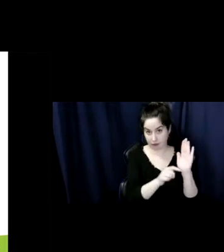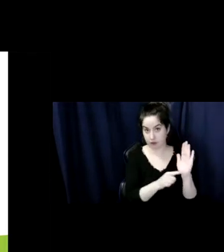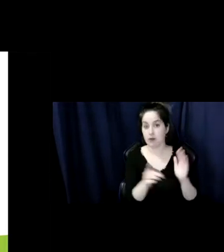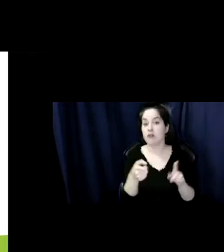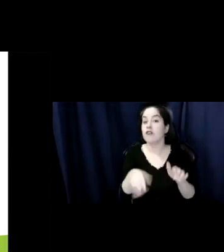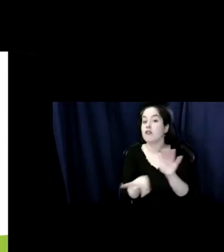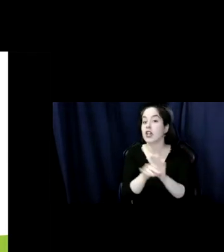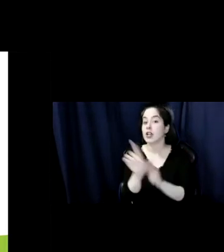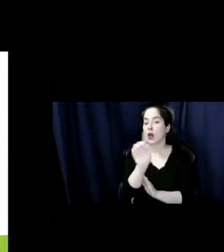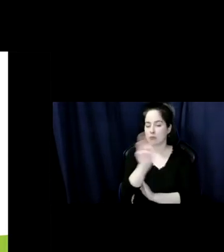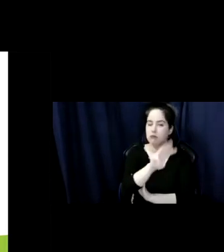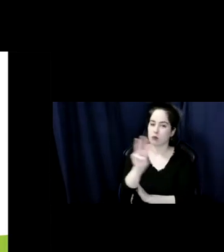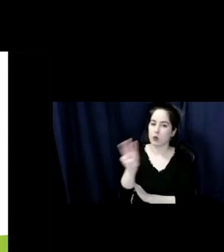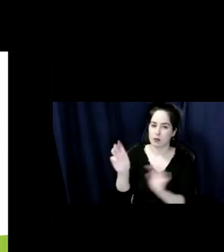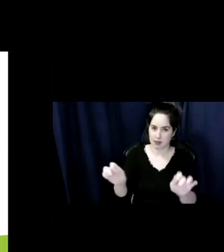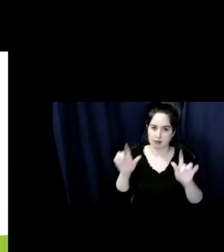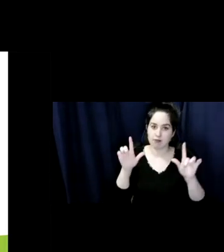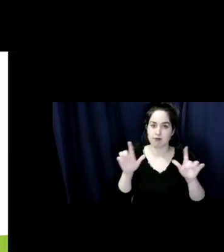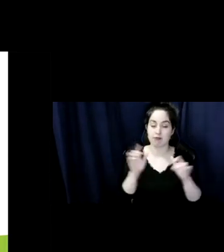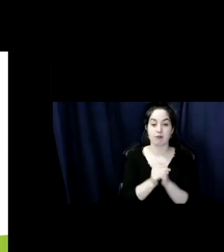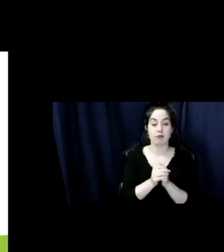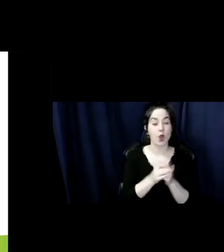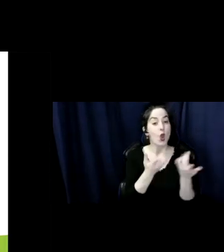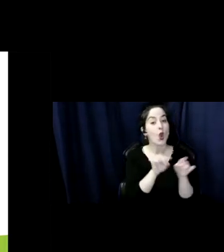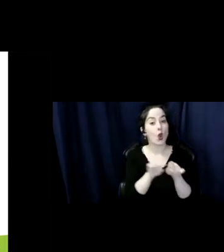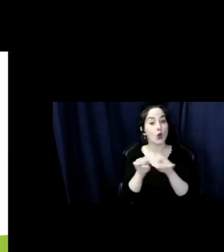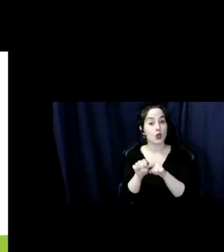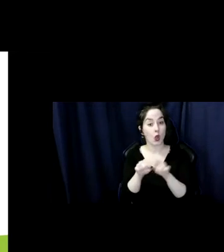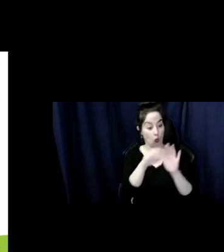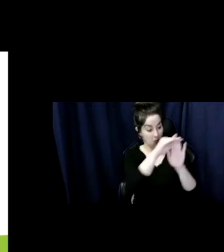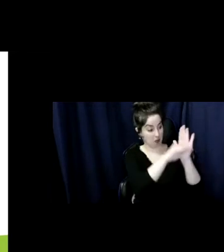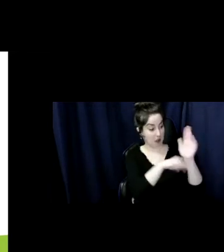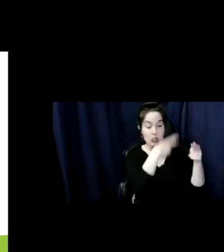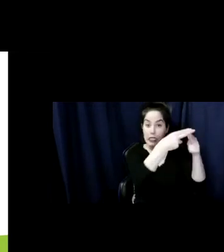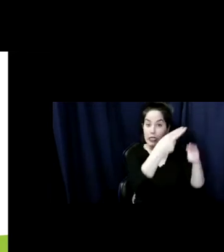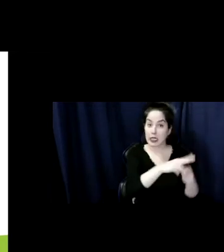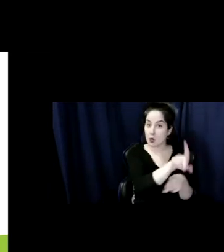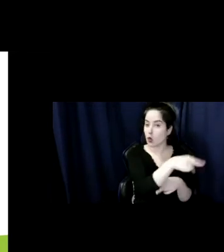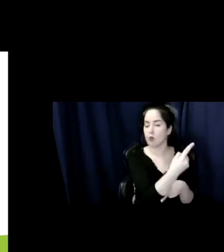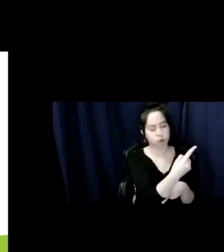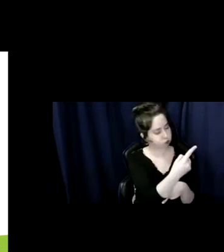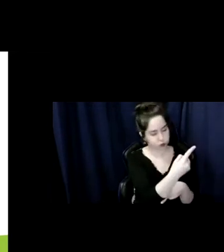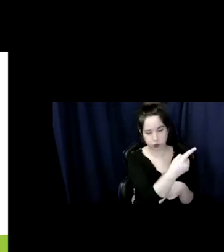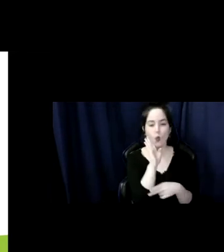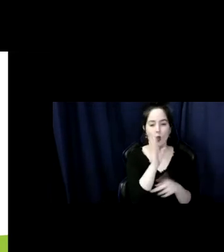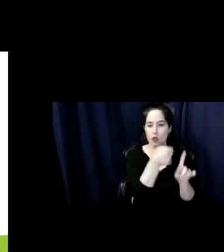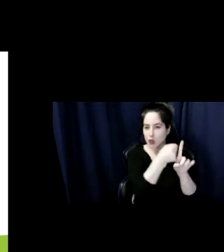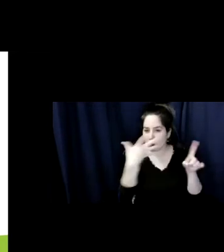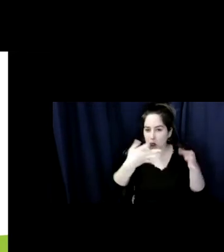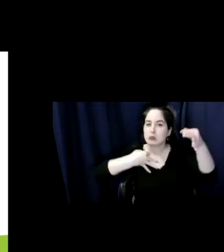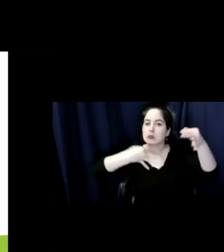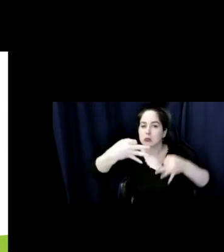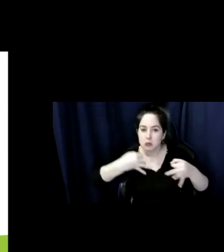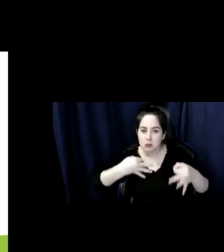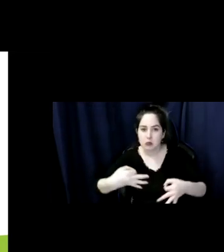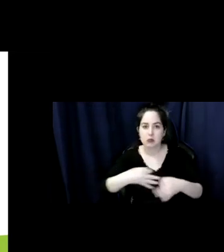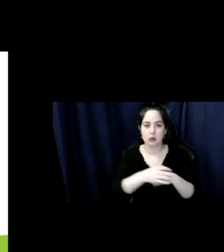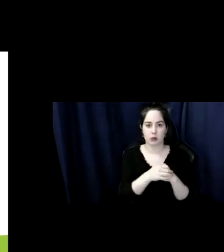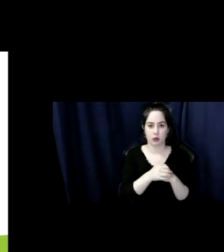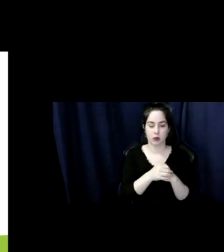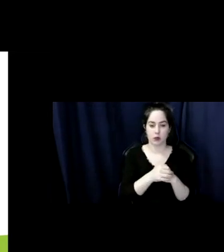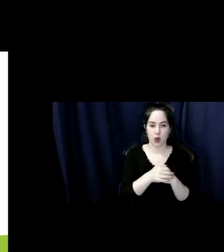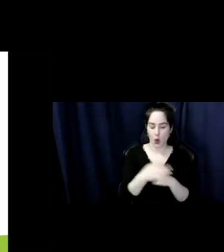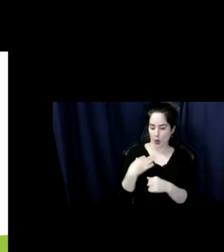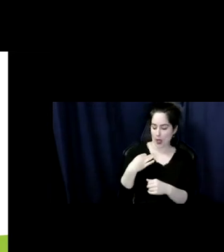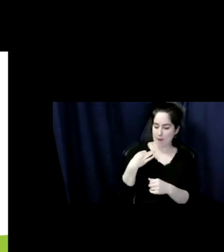park that's on that list. So the best thing to do is once you've read the grant guidelines, just go and look at that parks list and think